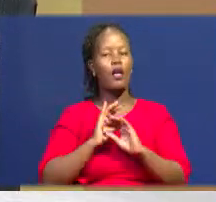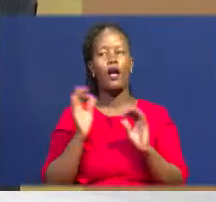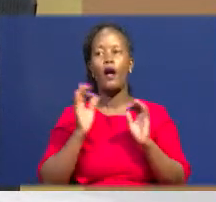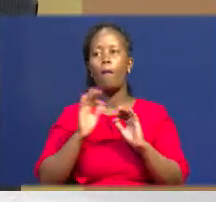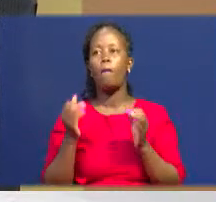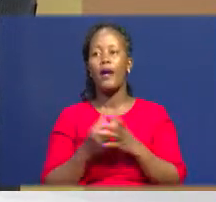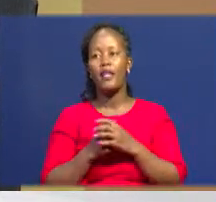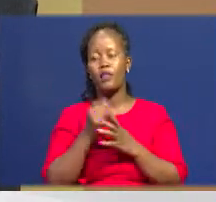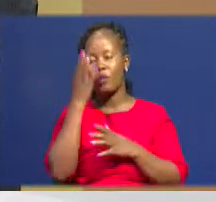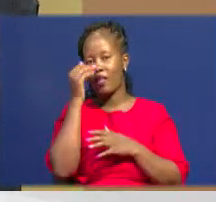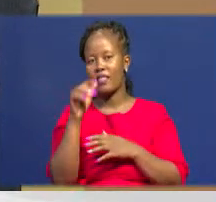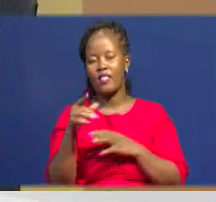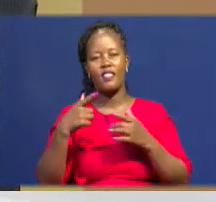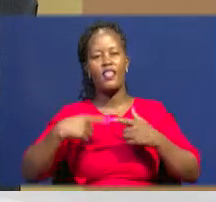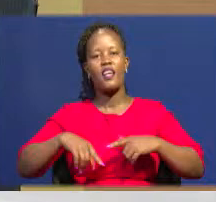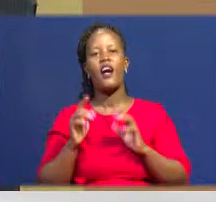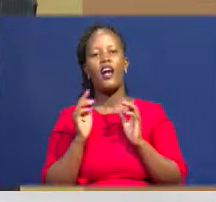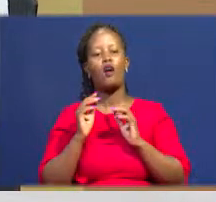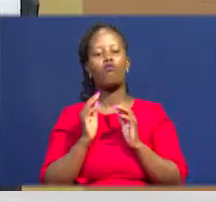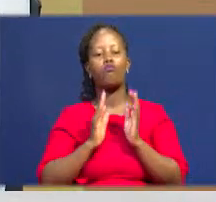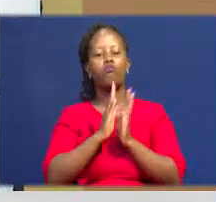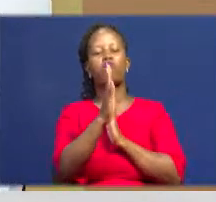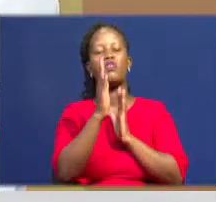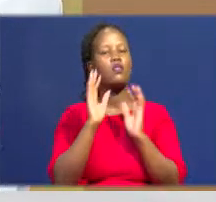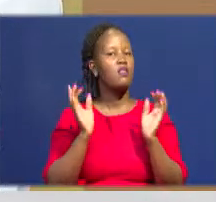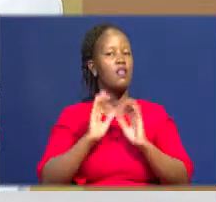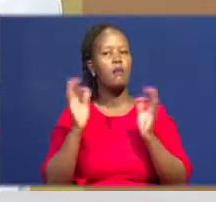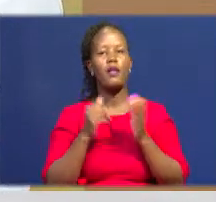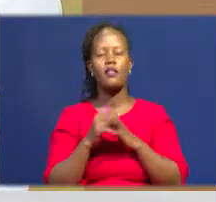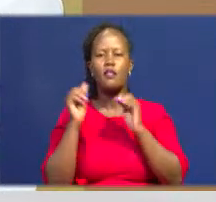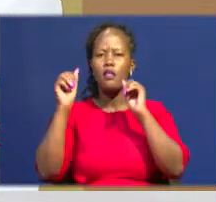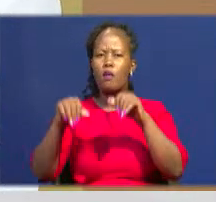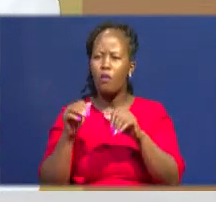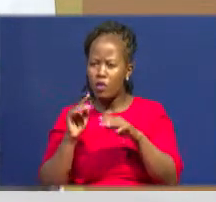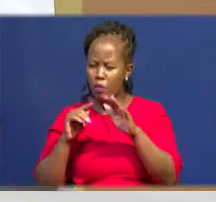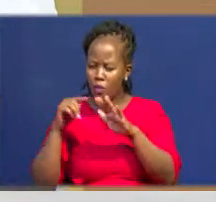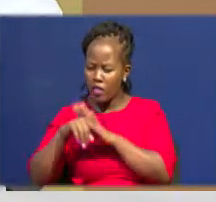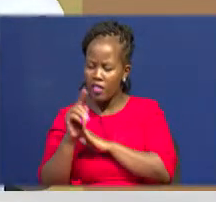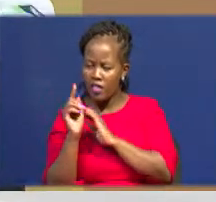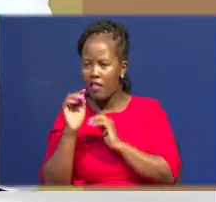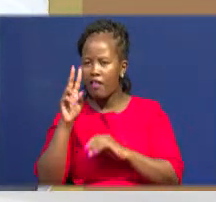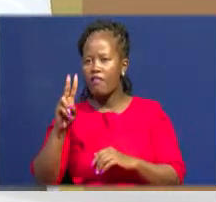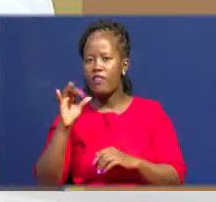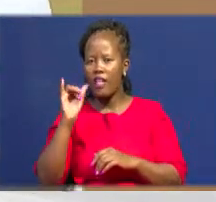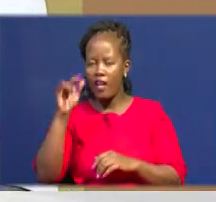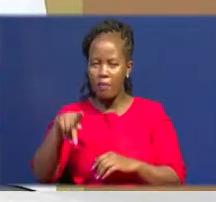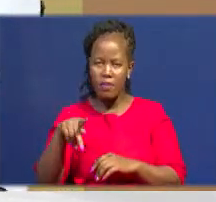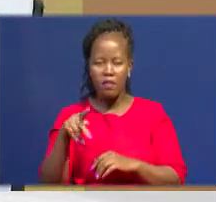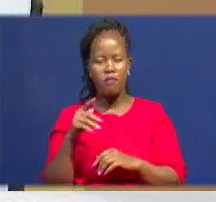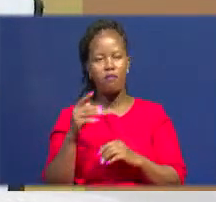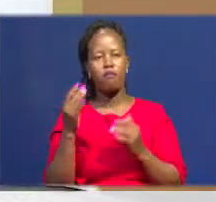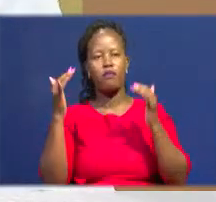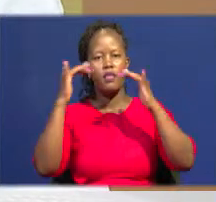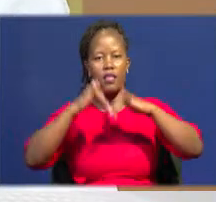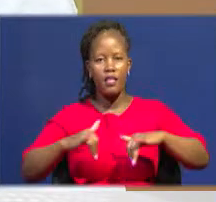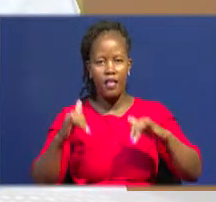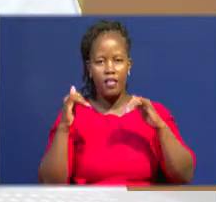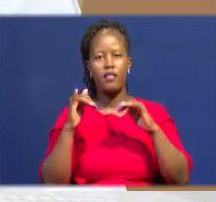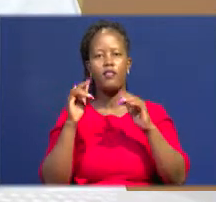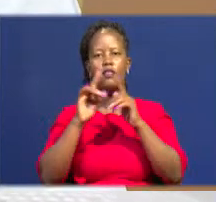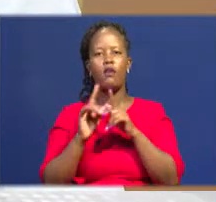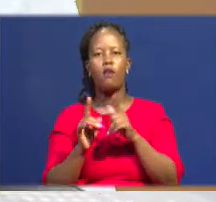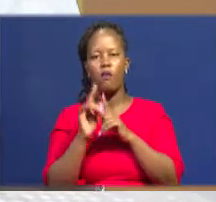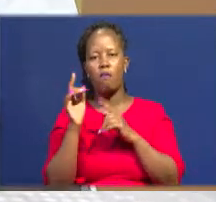Because that pass does not allow you to go on the rally route. Mm. You can go to the VIP tent, park, 70 meters away from the rally route, we have no